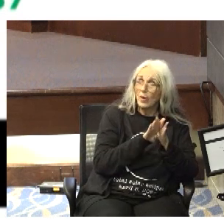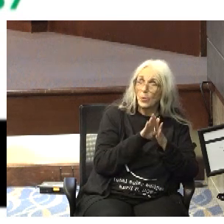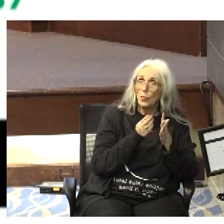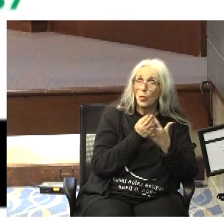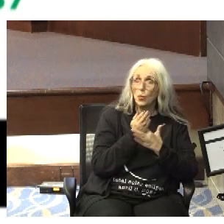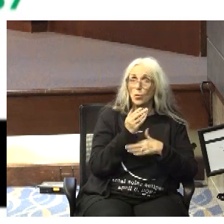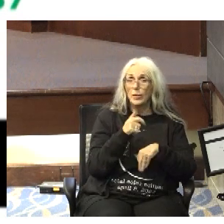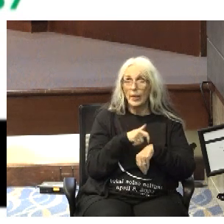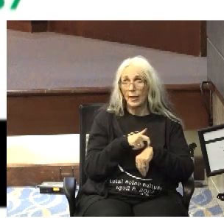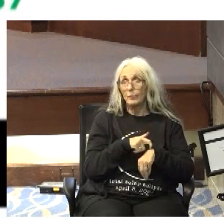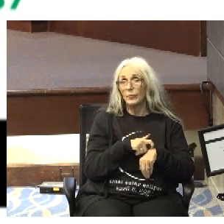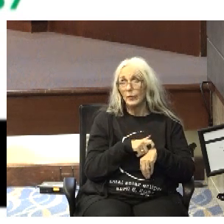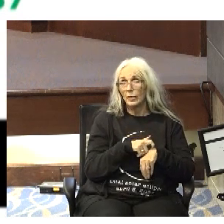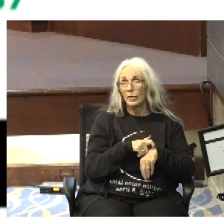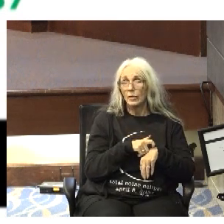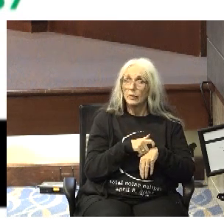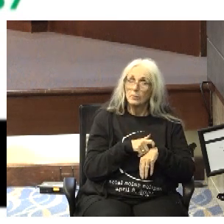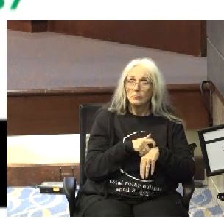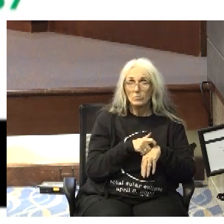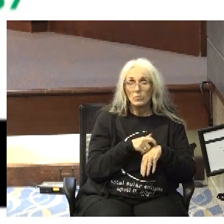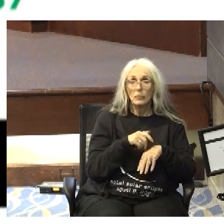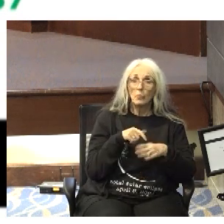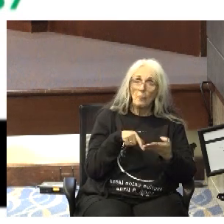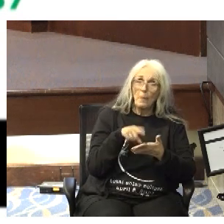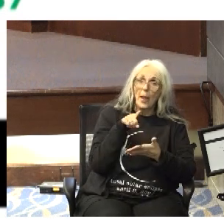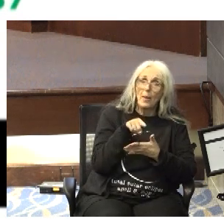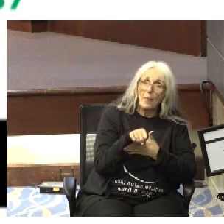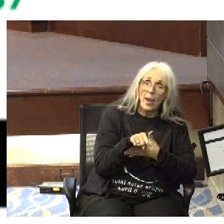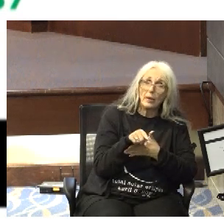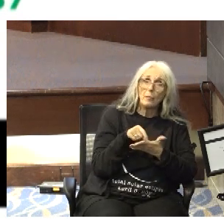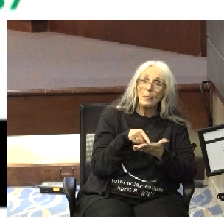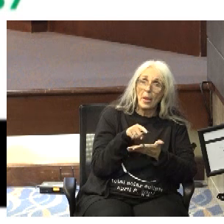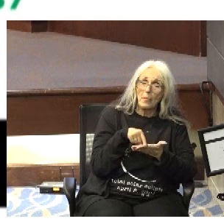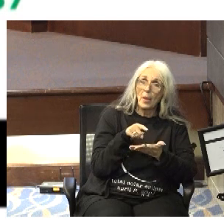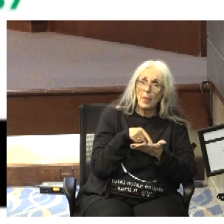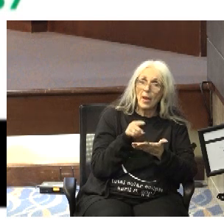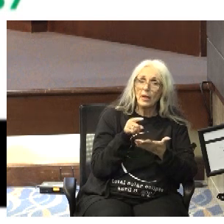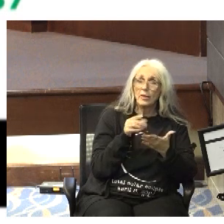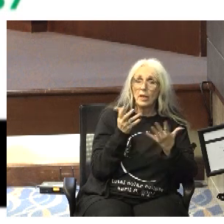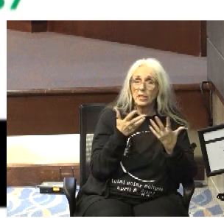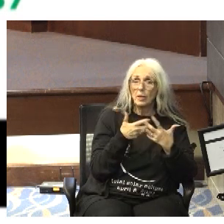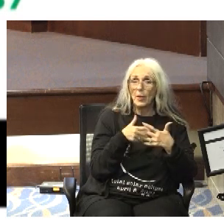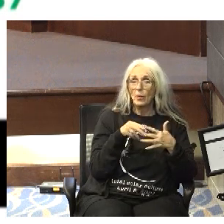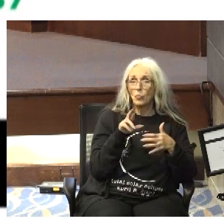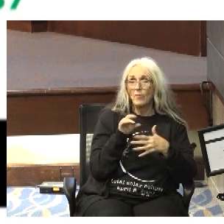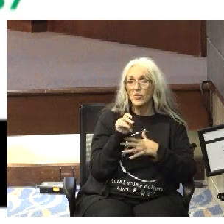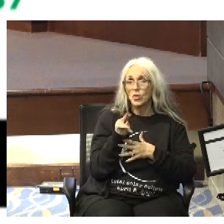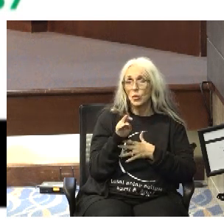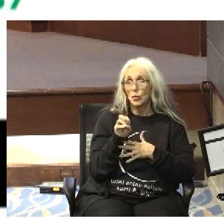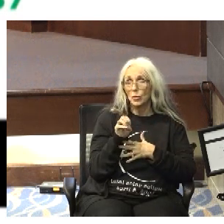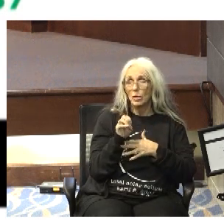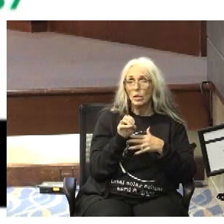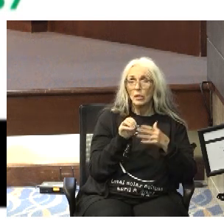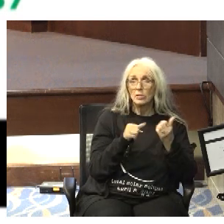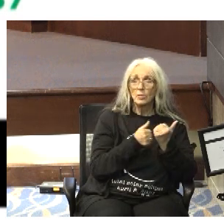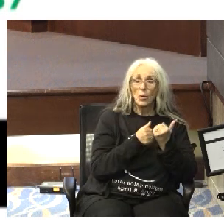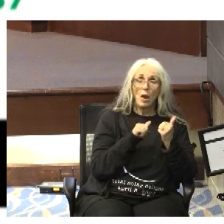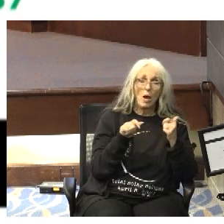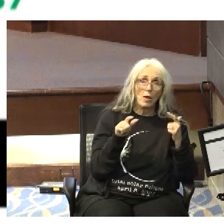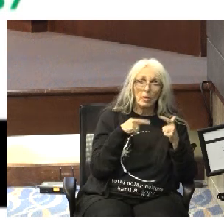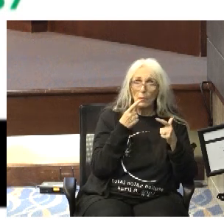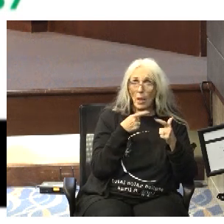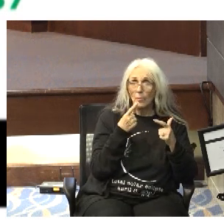time in the form of reimbursement. And that would be combined with the MMD revenue to support all the public